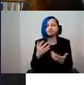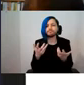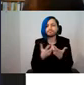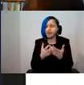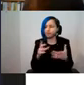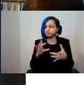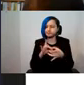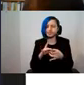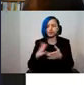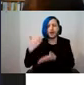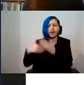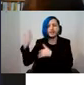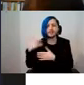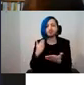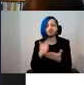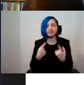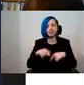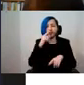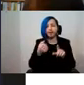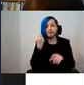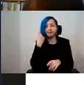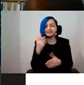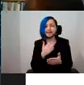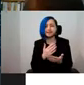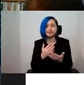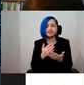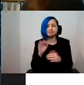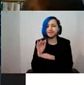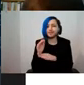seeing what we can do really to understand that as a future legacy within our collection.